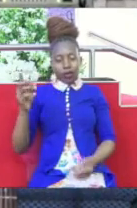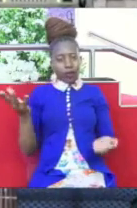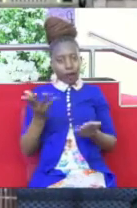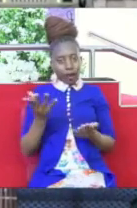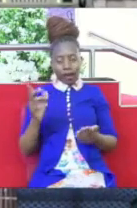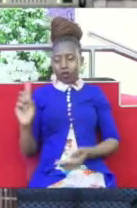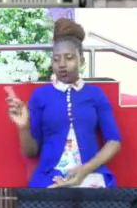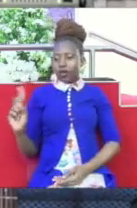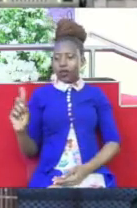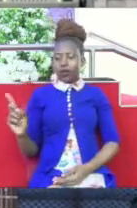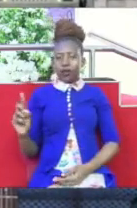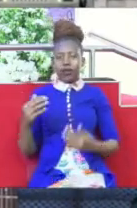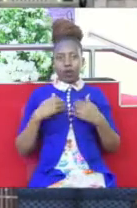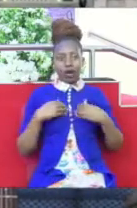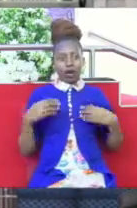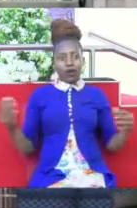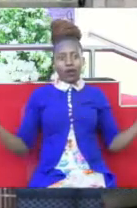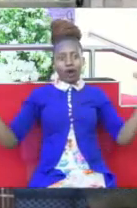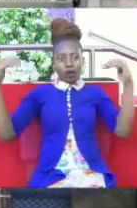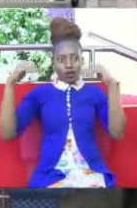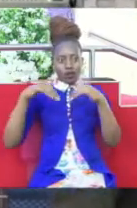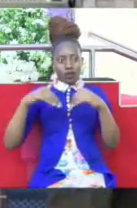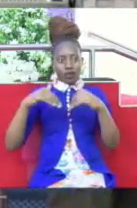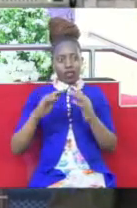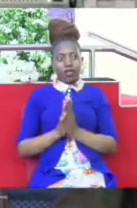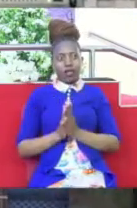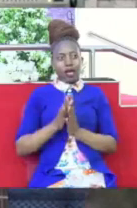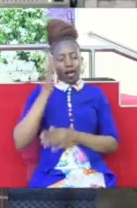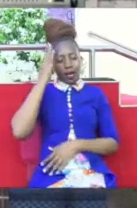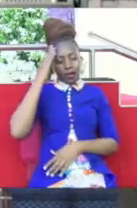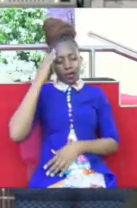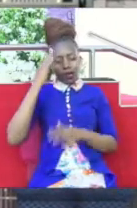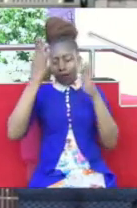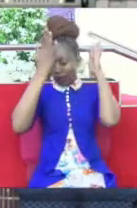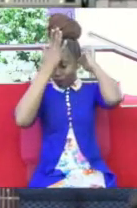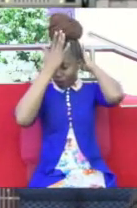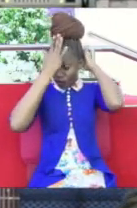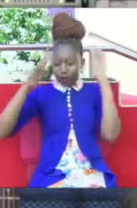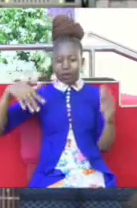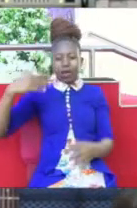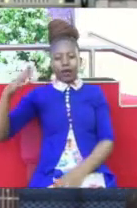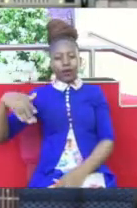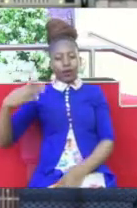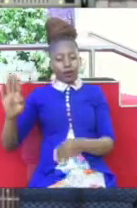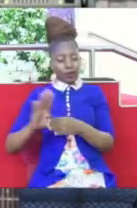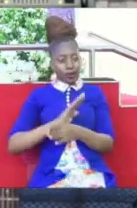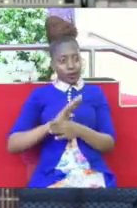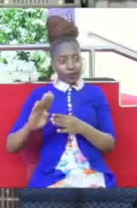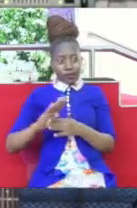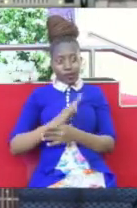Nairobi kufanya mkutano mkubwa. And as you know, bishops are always busy. Na unajua askofu wanakuanga na shughuli